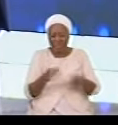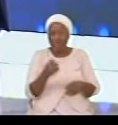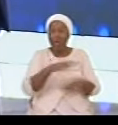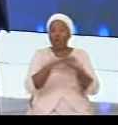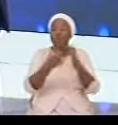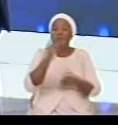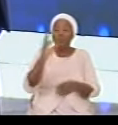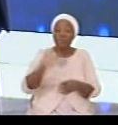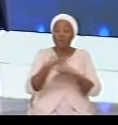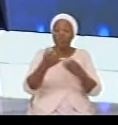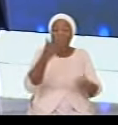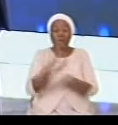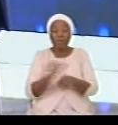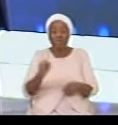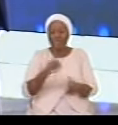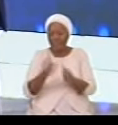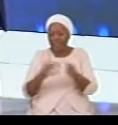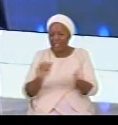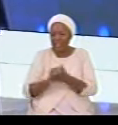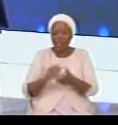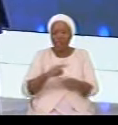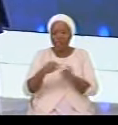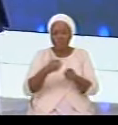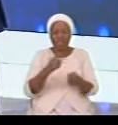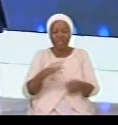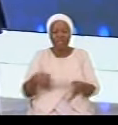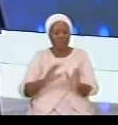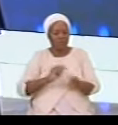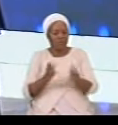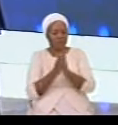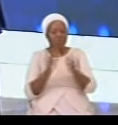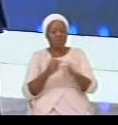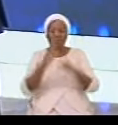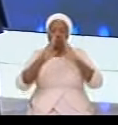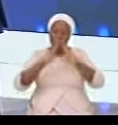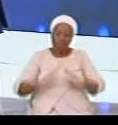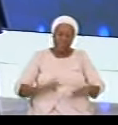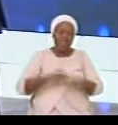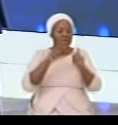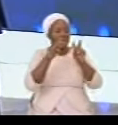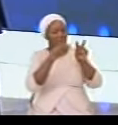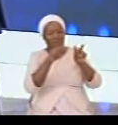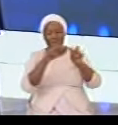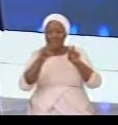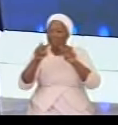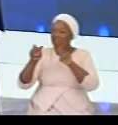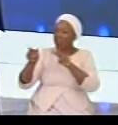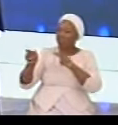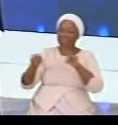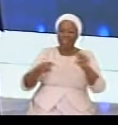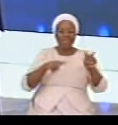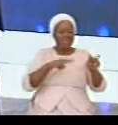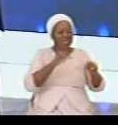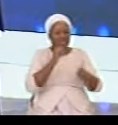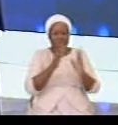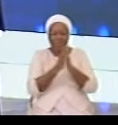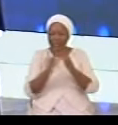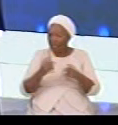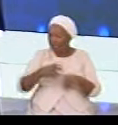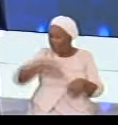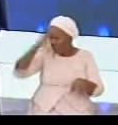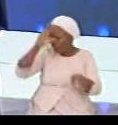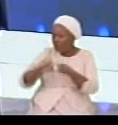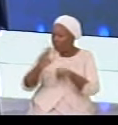promises, everything. When we say, let us pray, they keep quiet. They're looking here and there. Brother, won't you